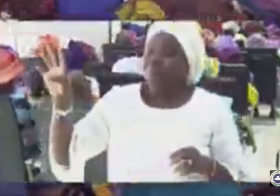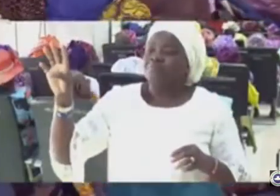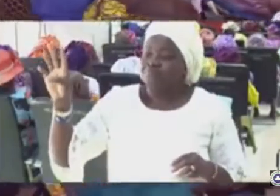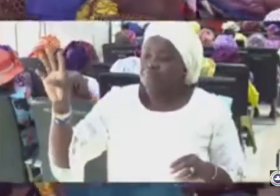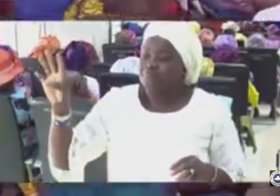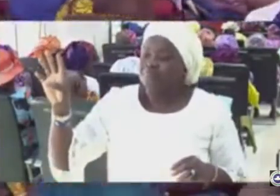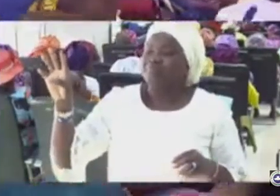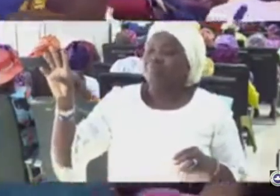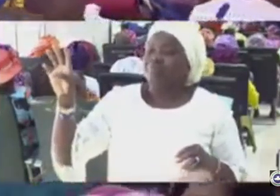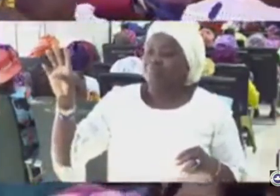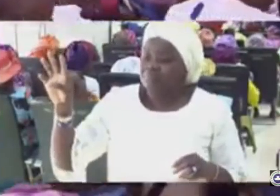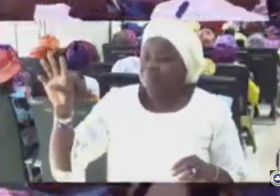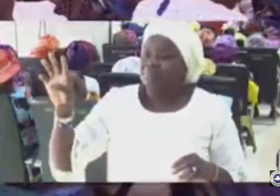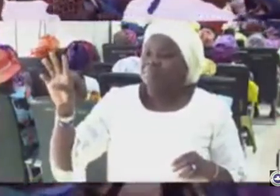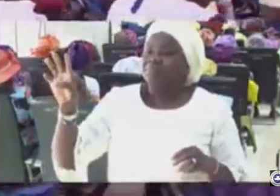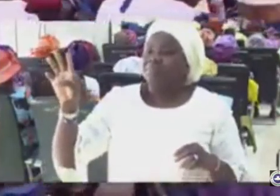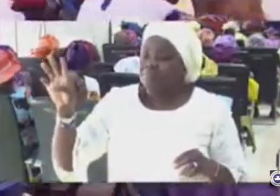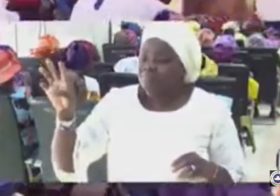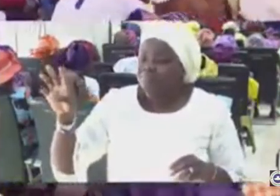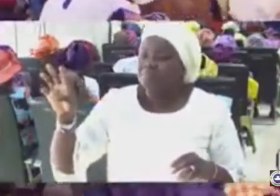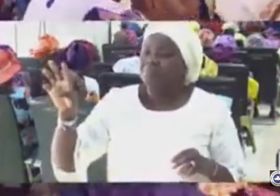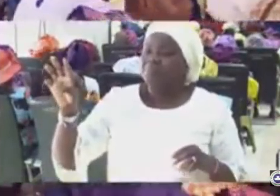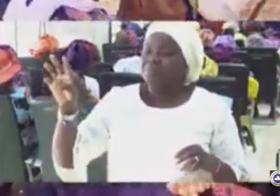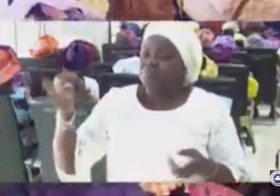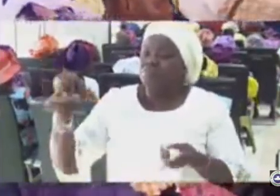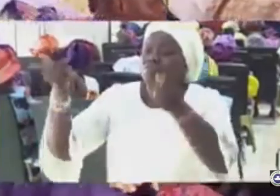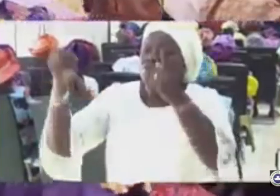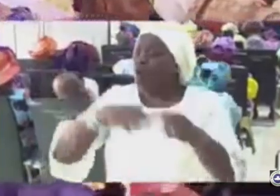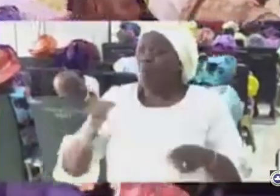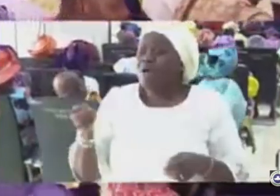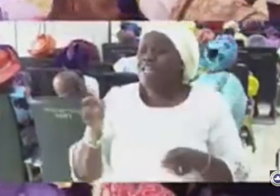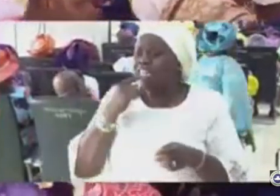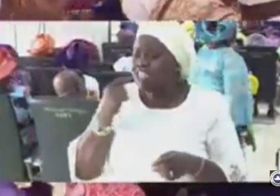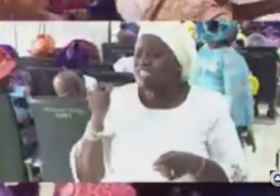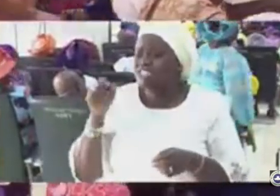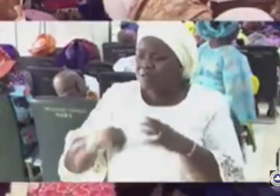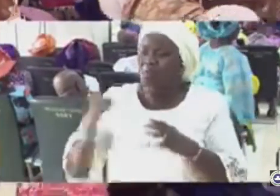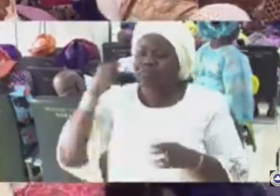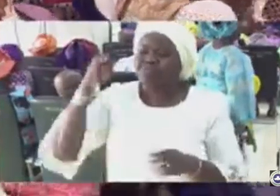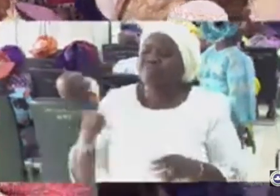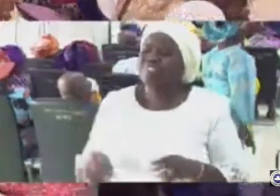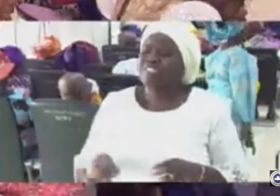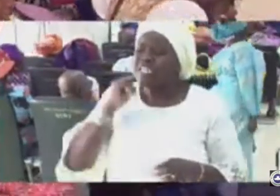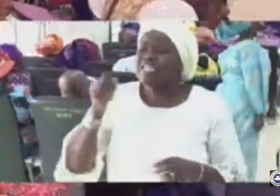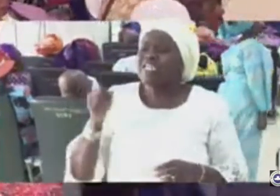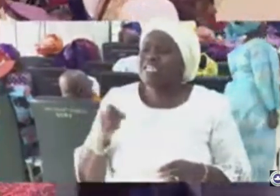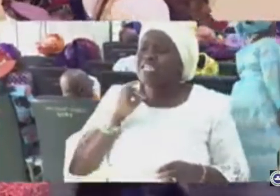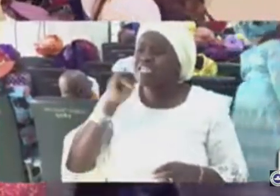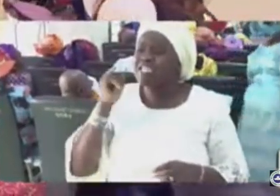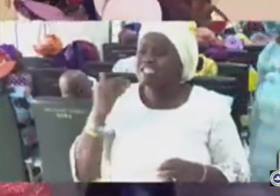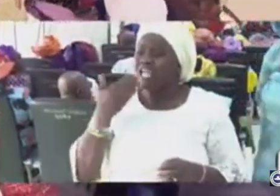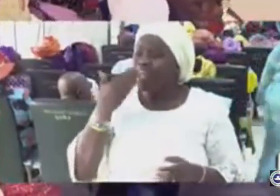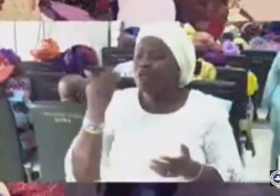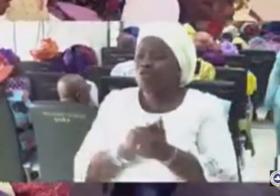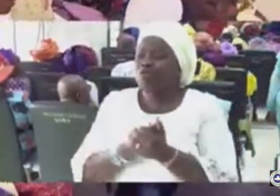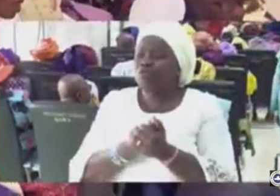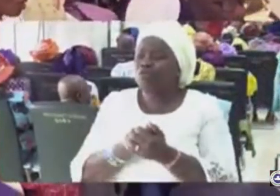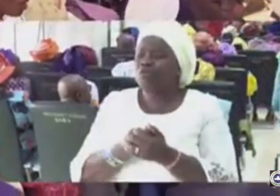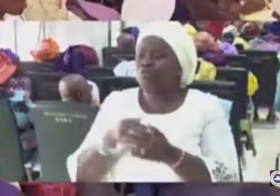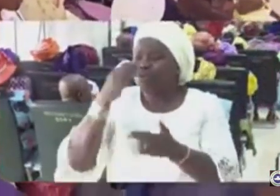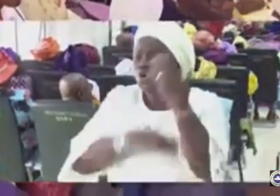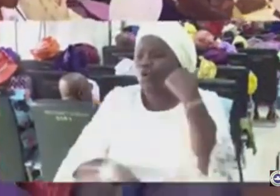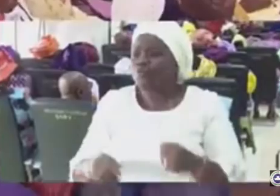Oh yes, come and taste him. He is a good God. There's no one like him. He can take